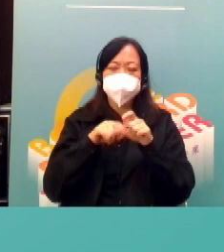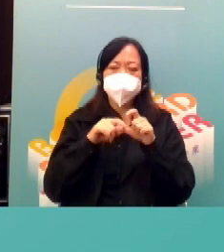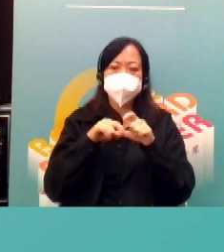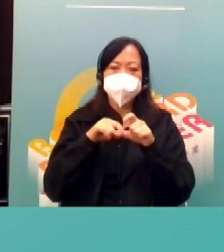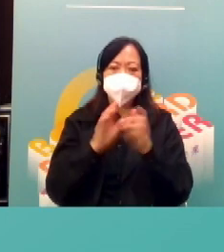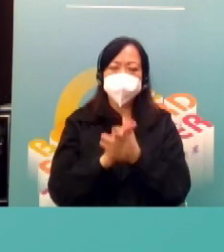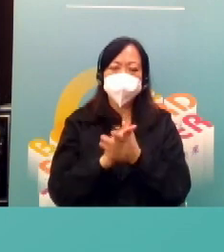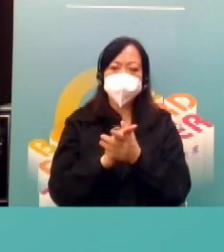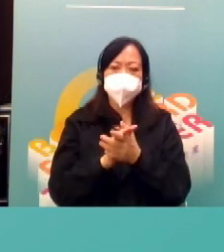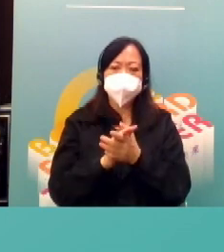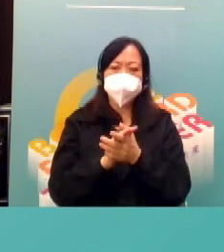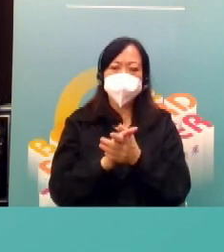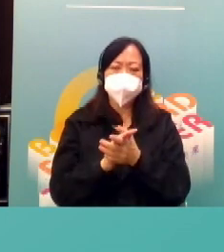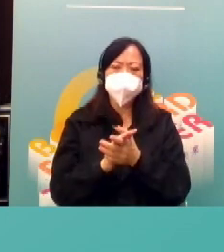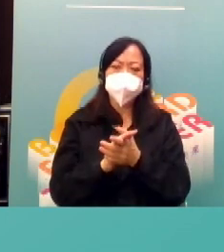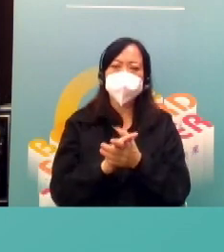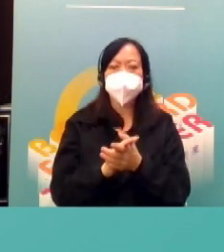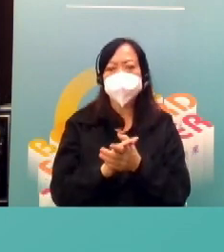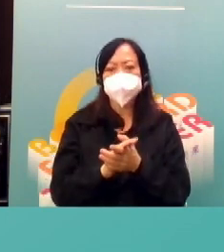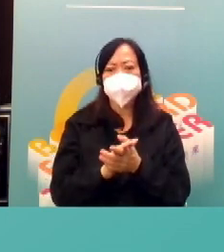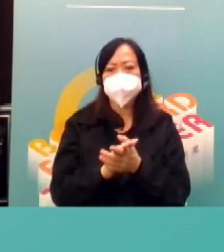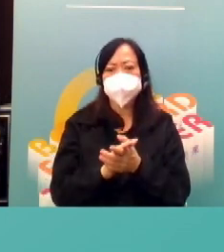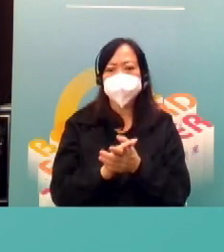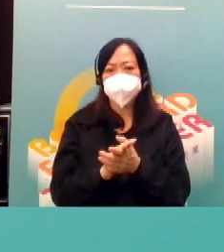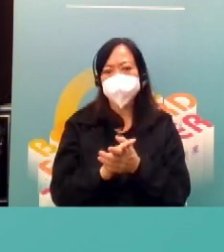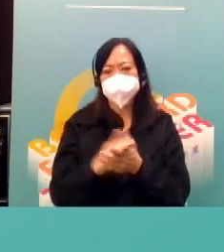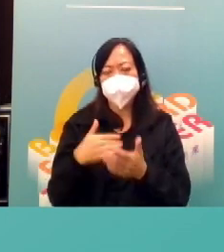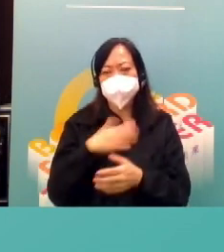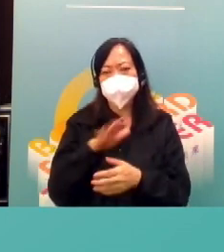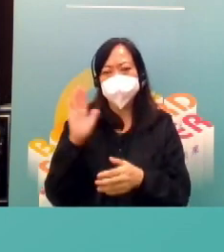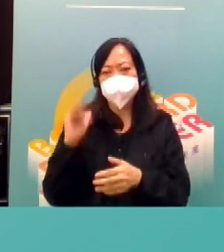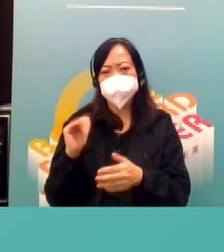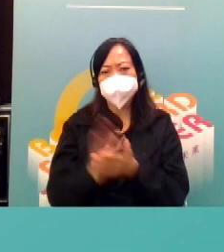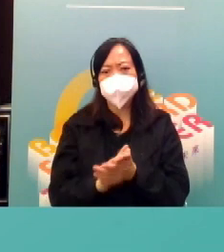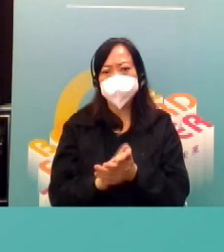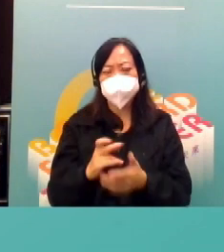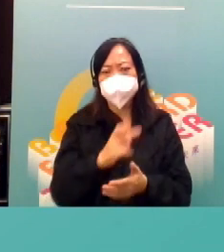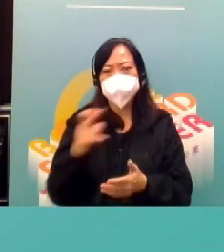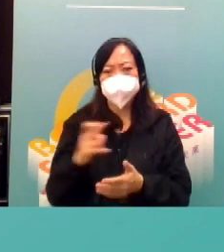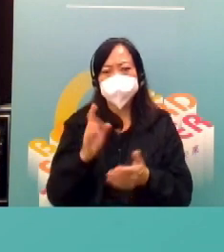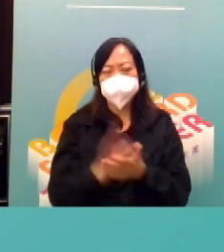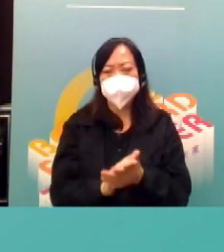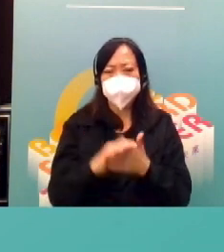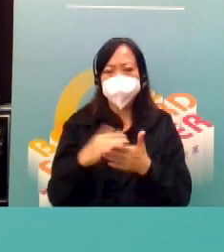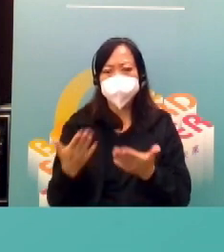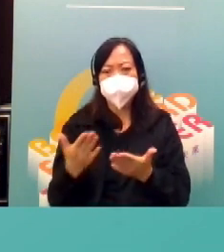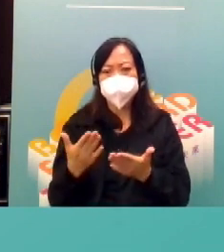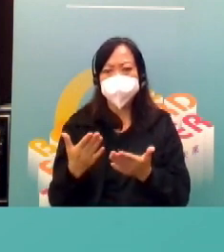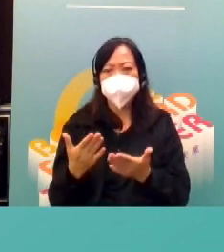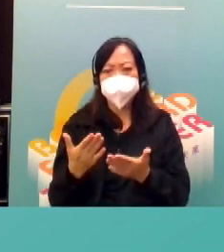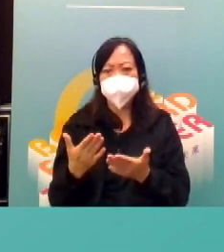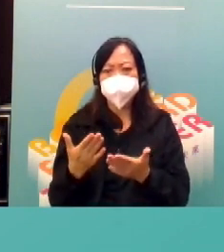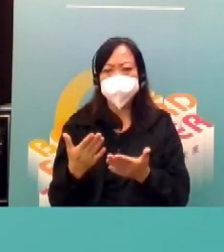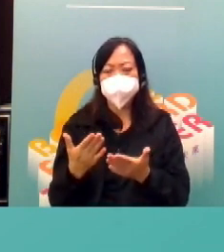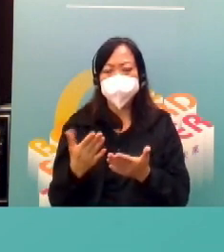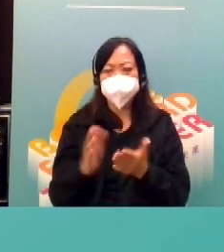we've been able to return on average probably high single-digit IRR to low double-digit IRR.